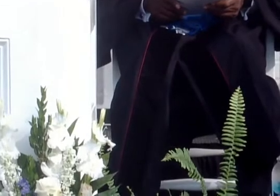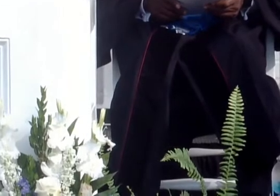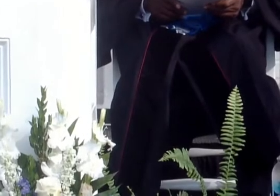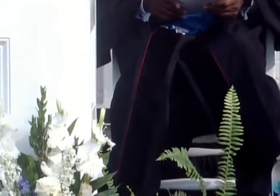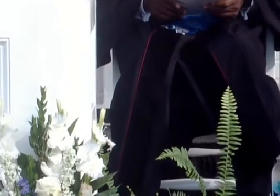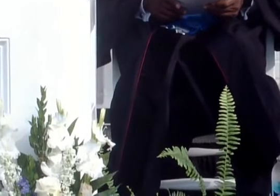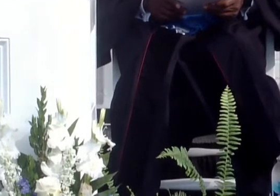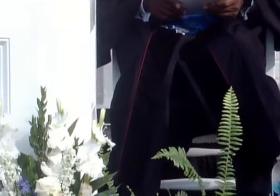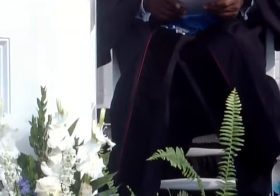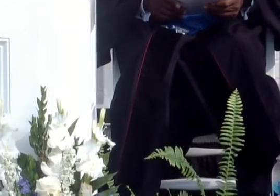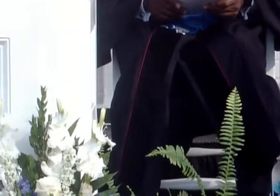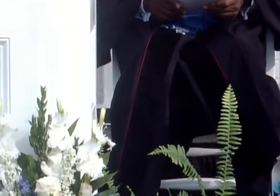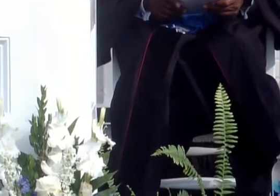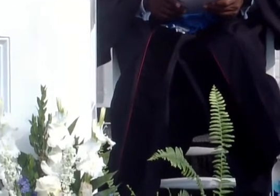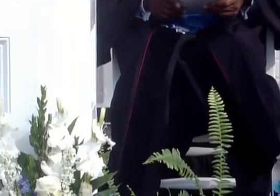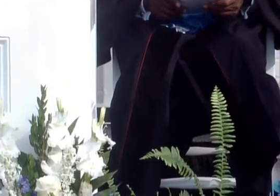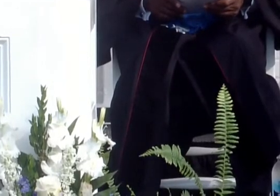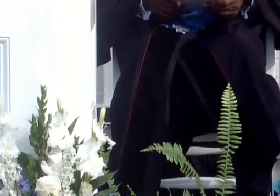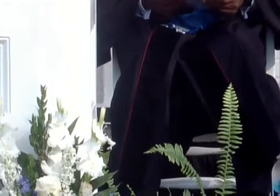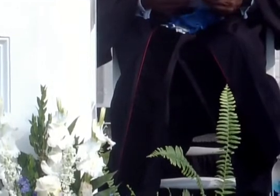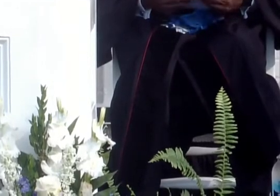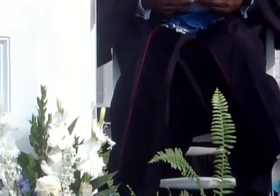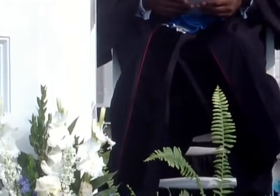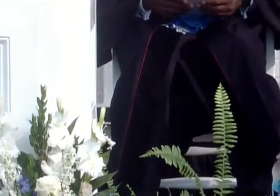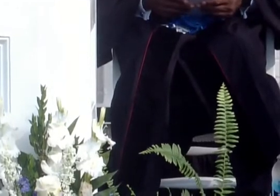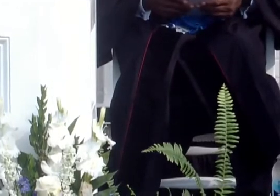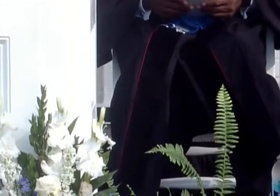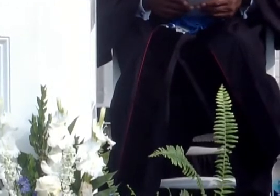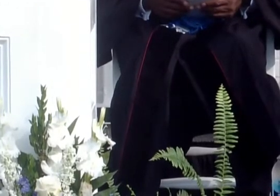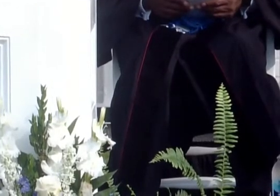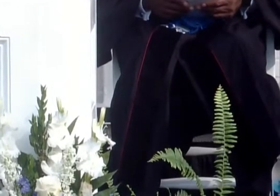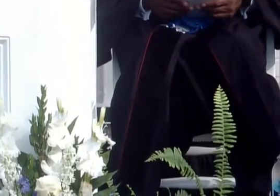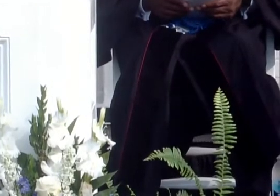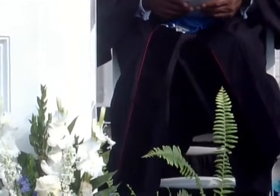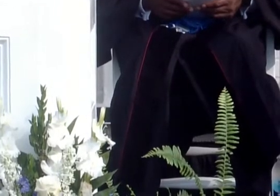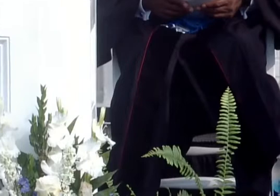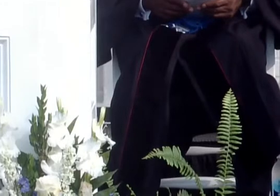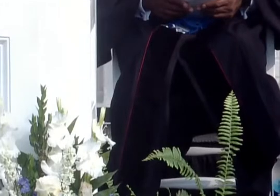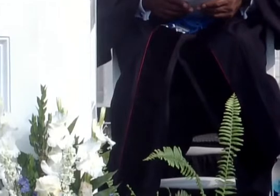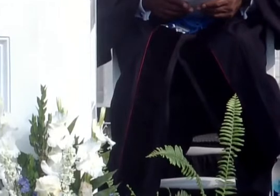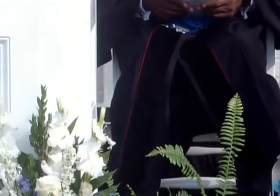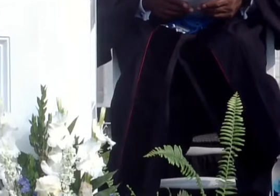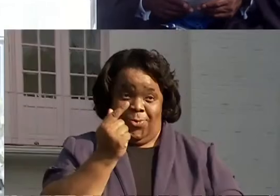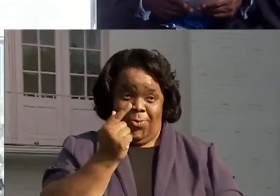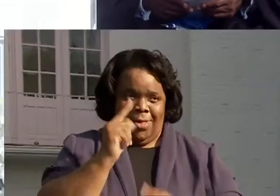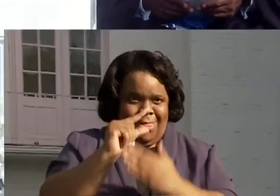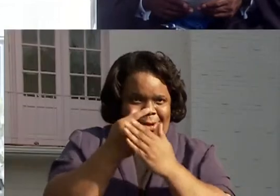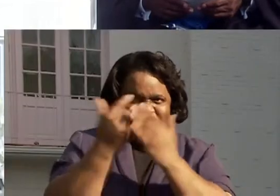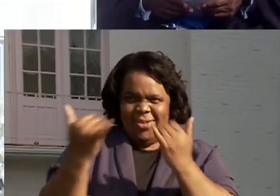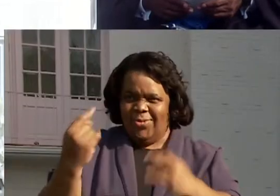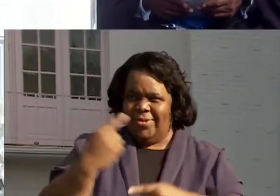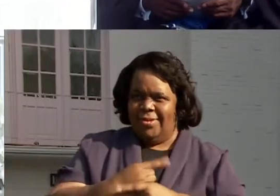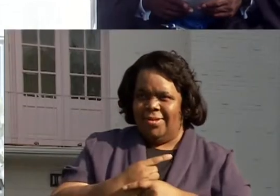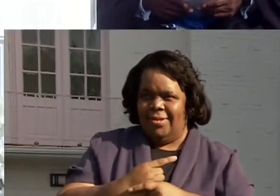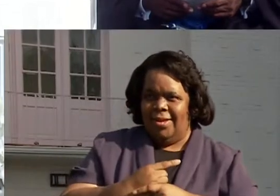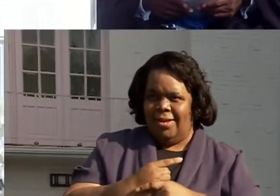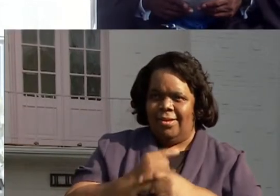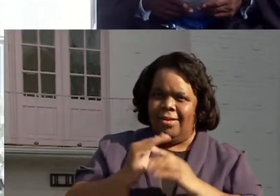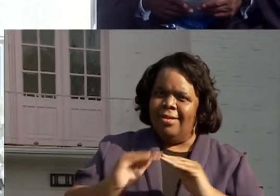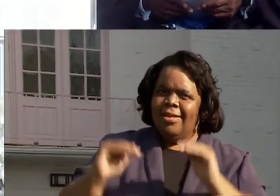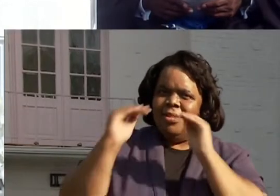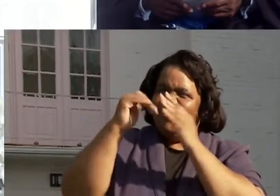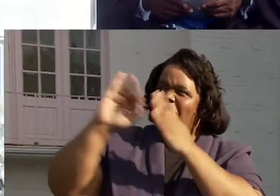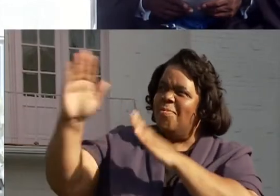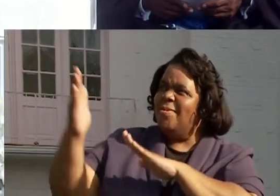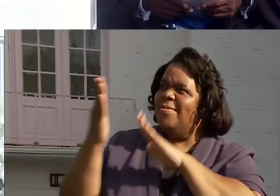Dear God, we pray for our Dillard University class of 2021 graduates today and lift them before you.